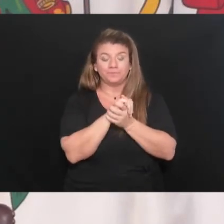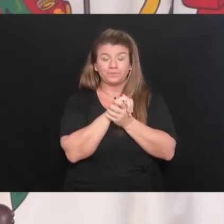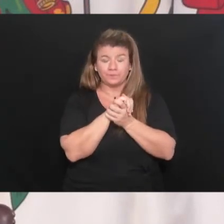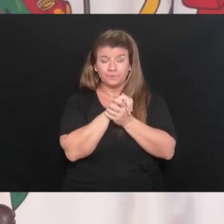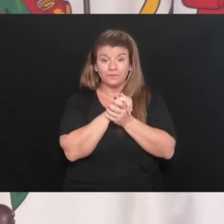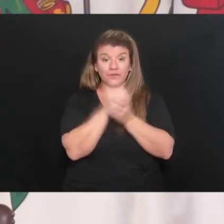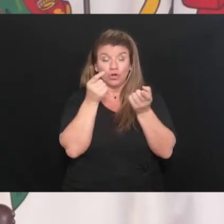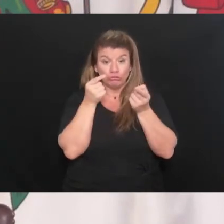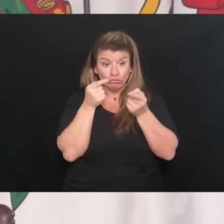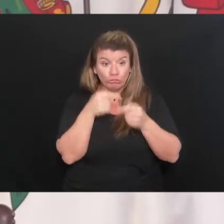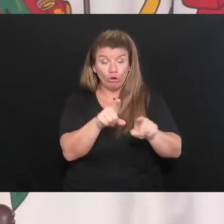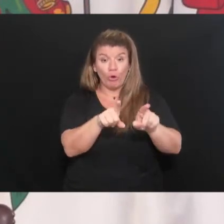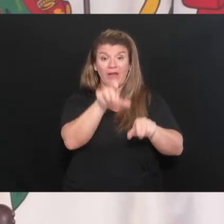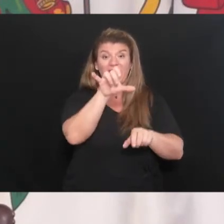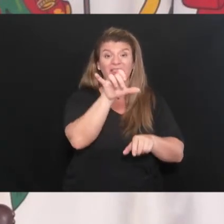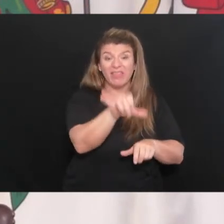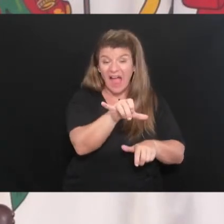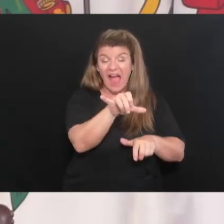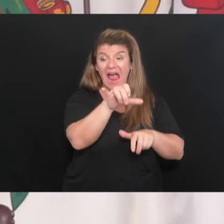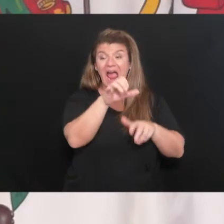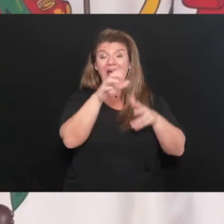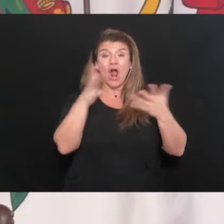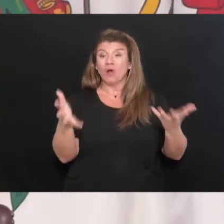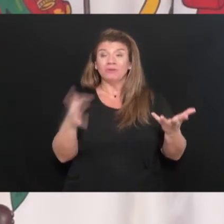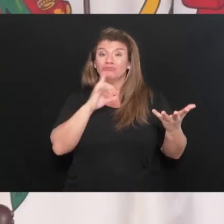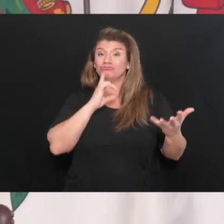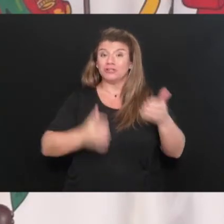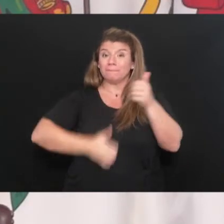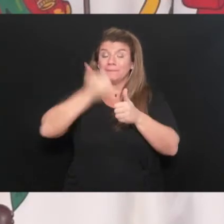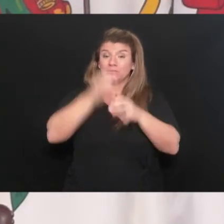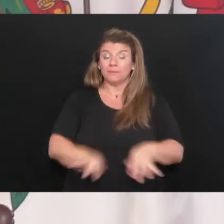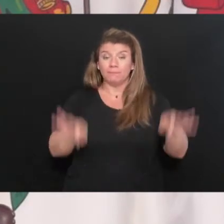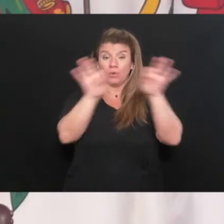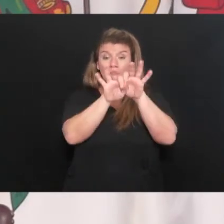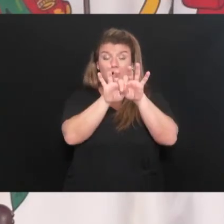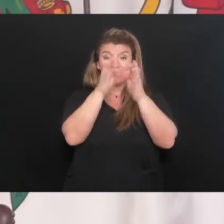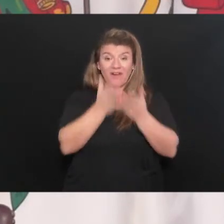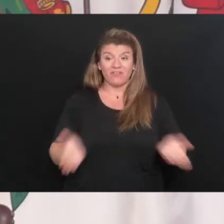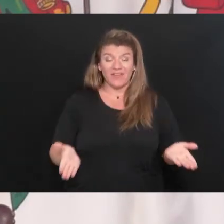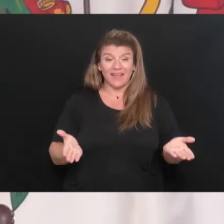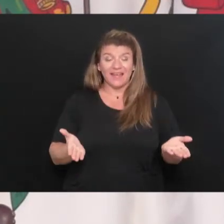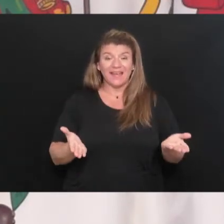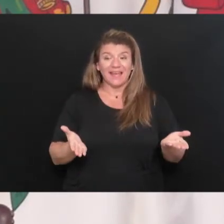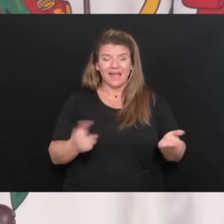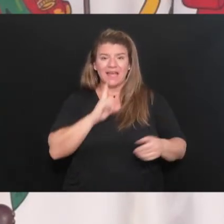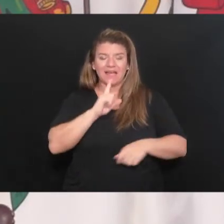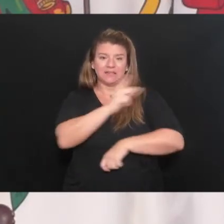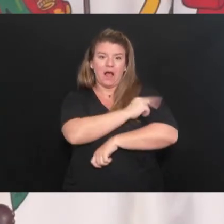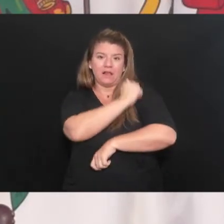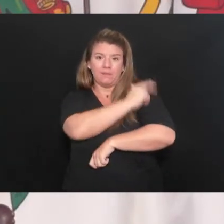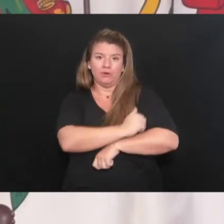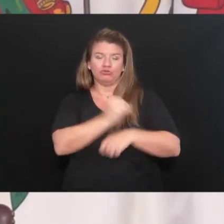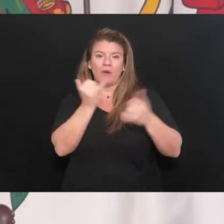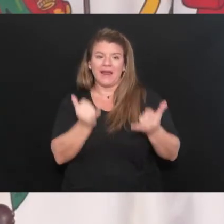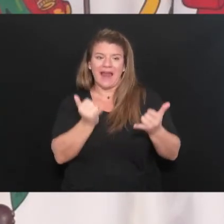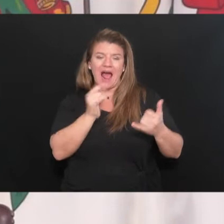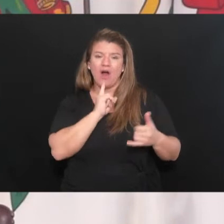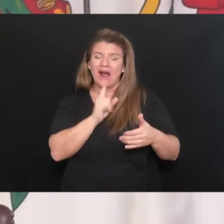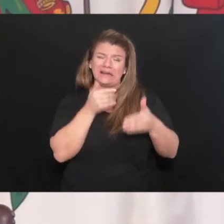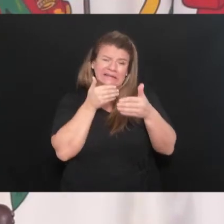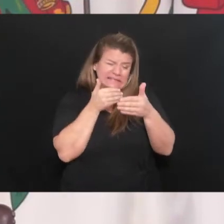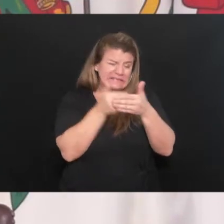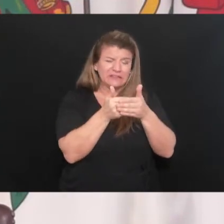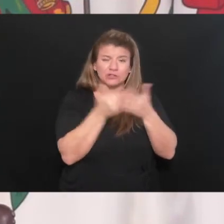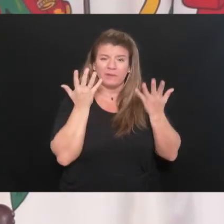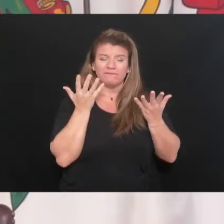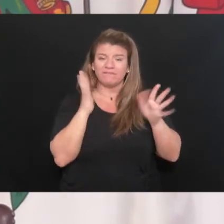of that, the bottom line to the whole thing is our hospitals are on the verge of being